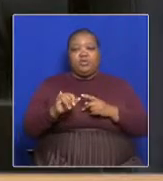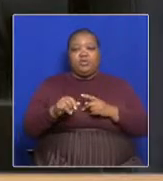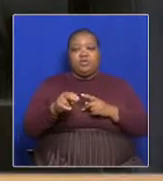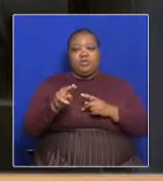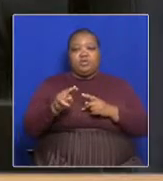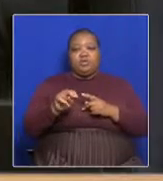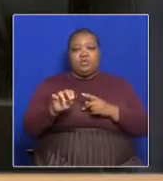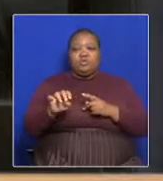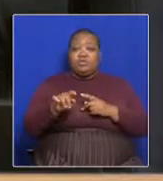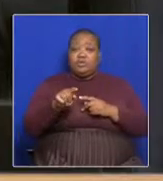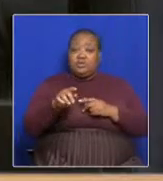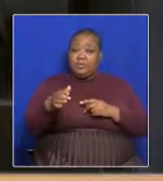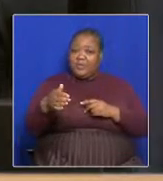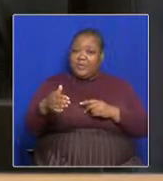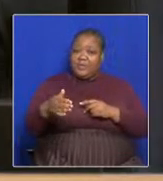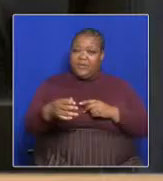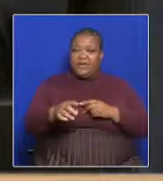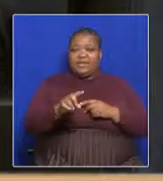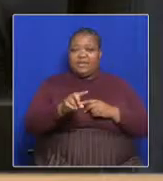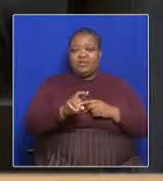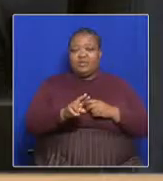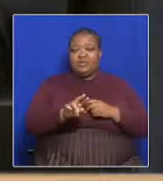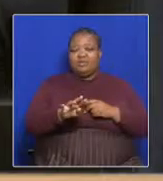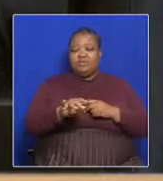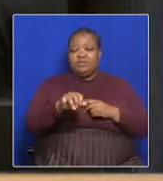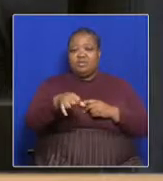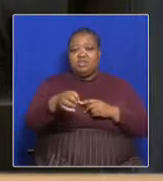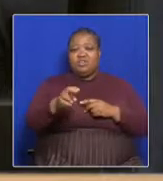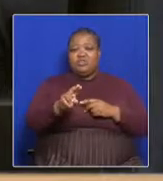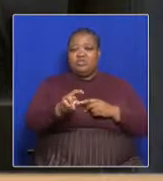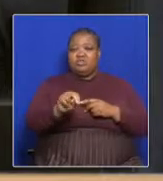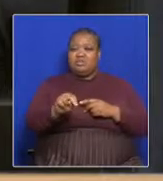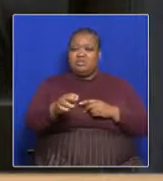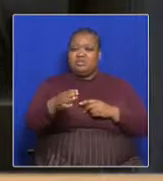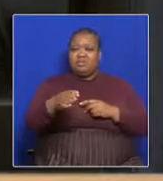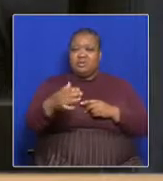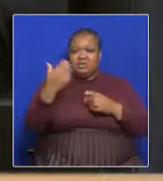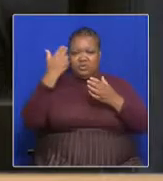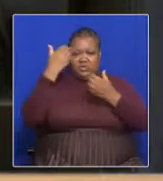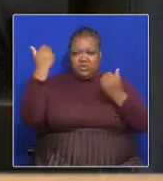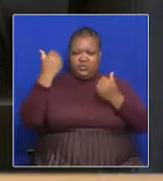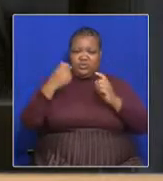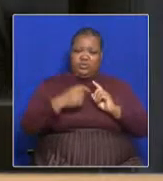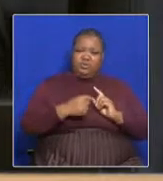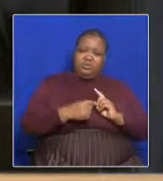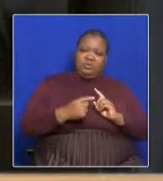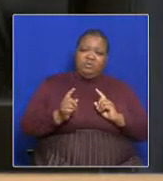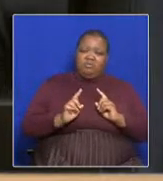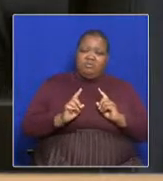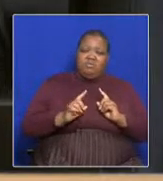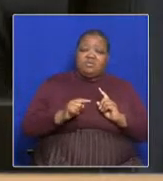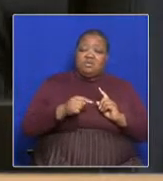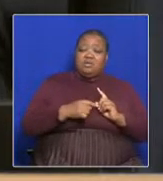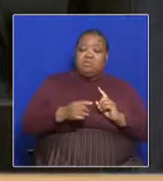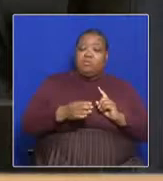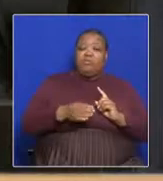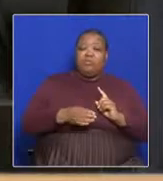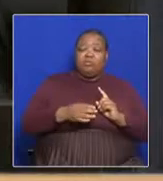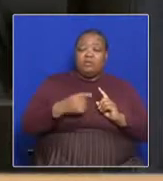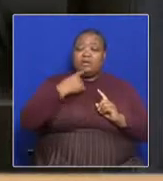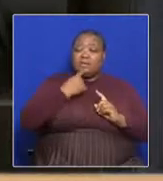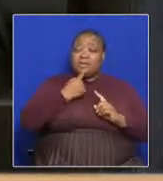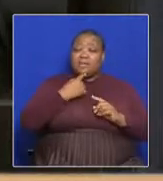right? On the 24th of June. You were not there, so you don't know what he's talking about when he Yes. says I was there. But this is a further statement. He's